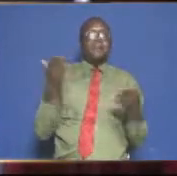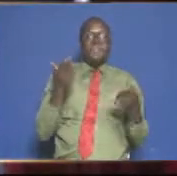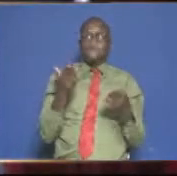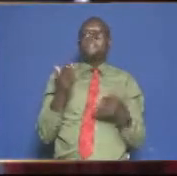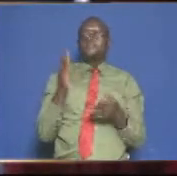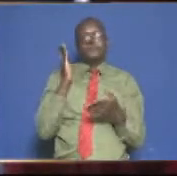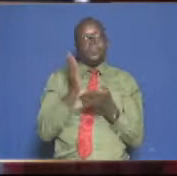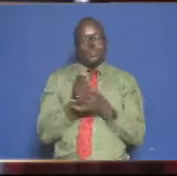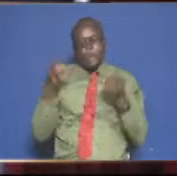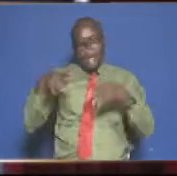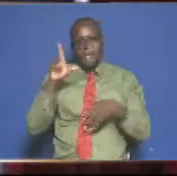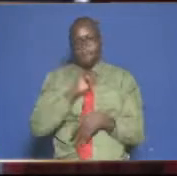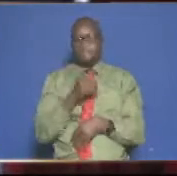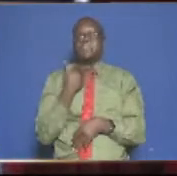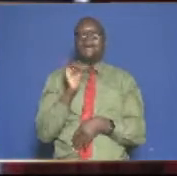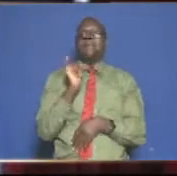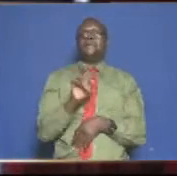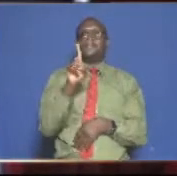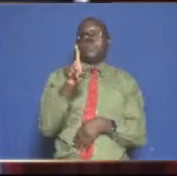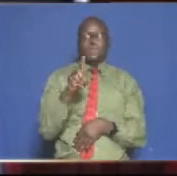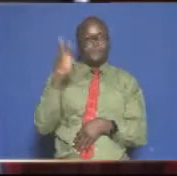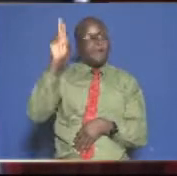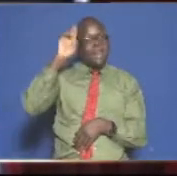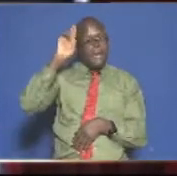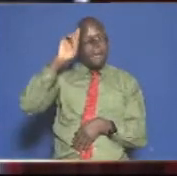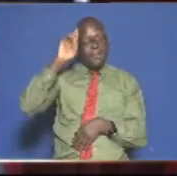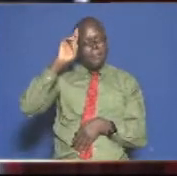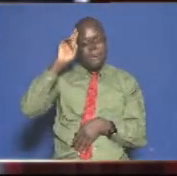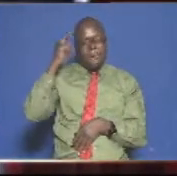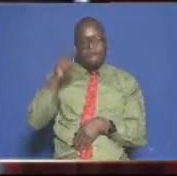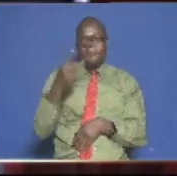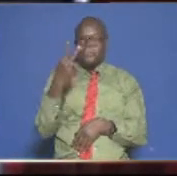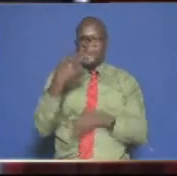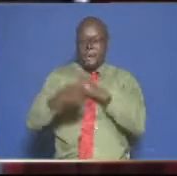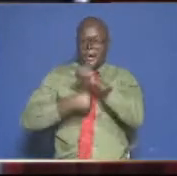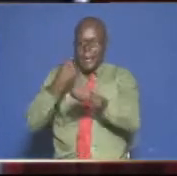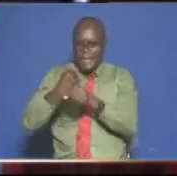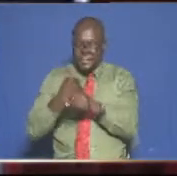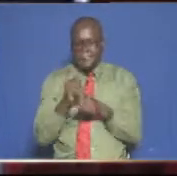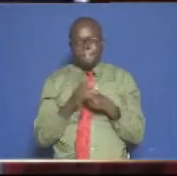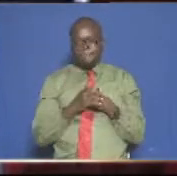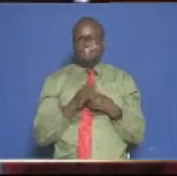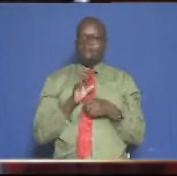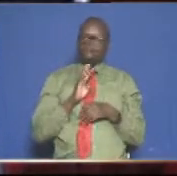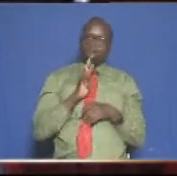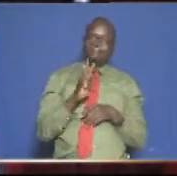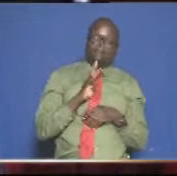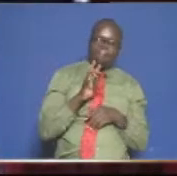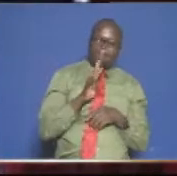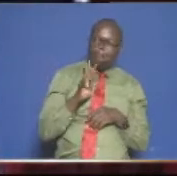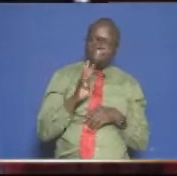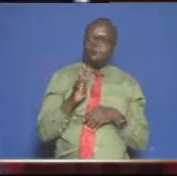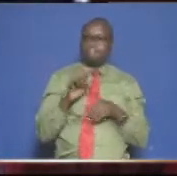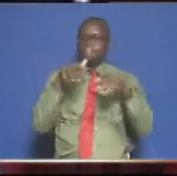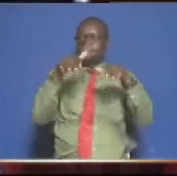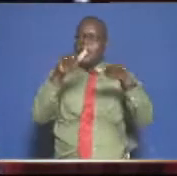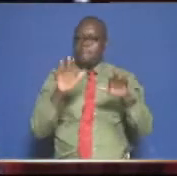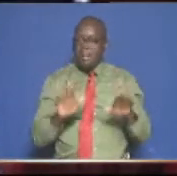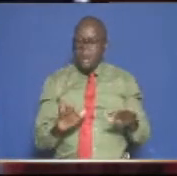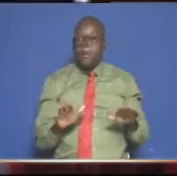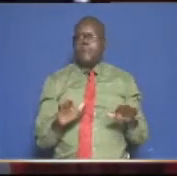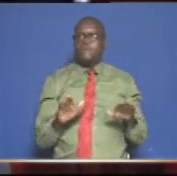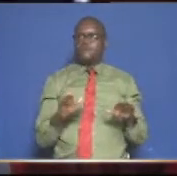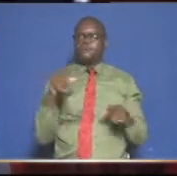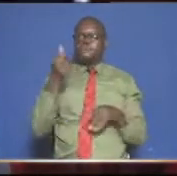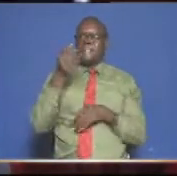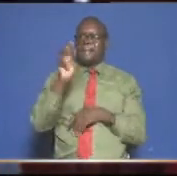were. And I remember for the last 2 years that he was talking in funerals in Game and meeting